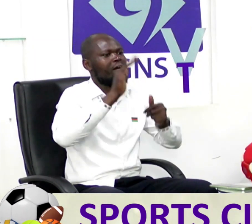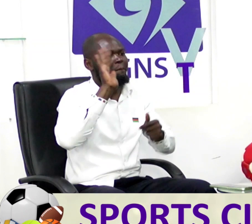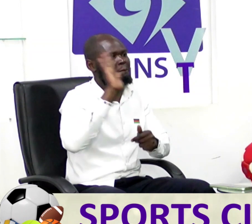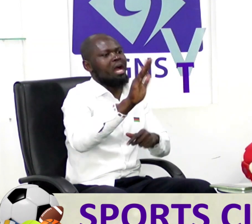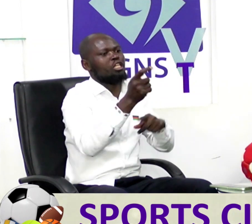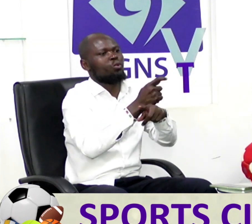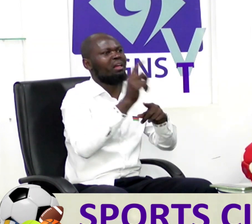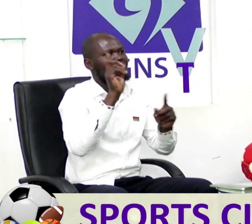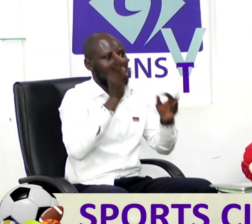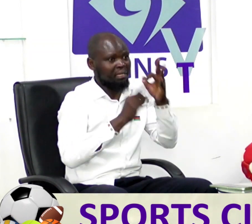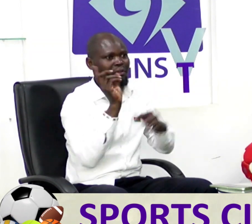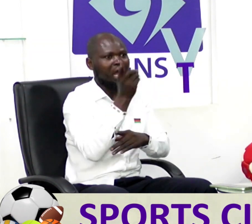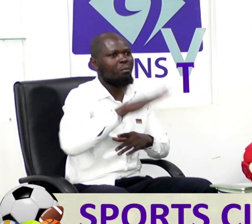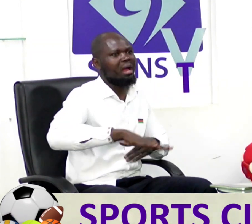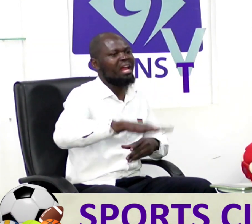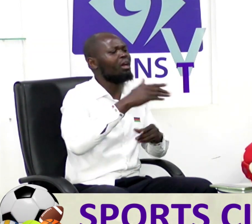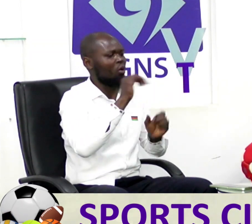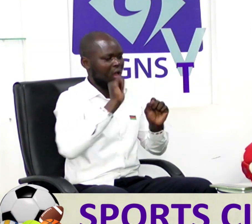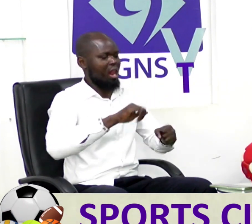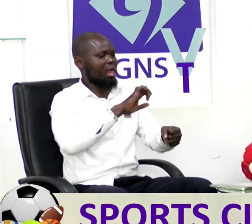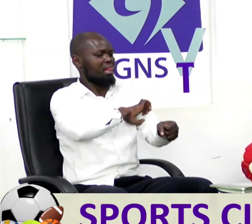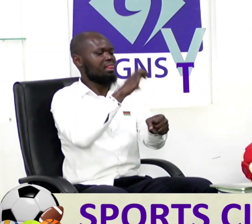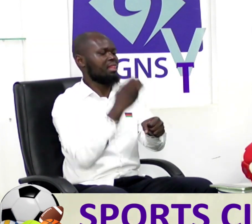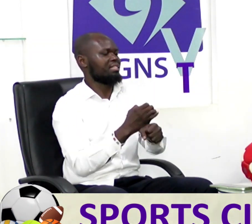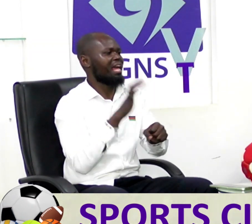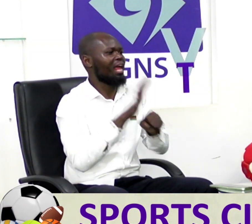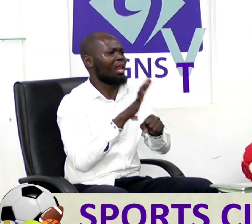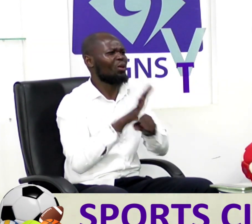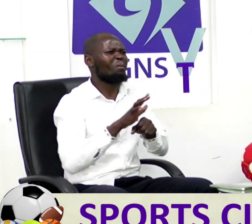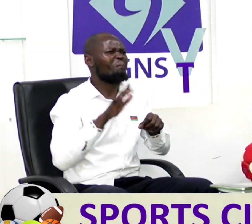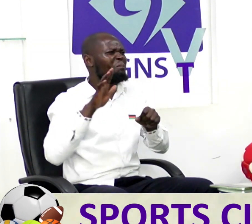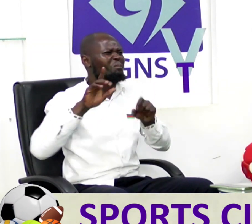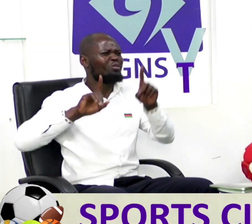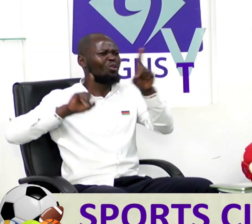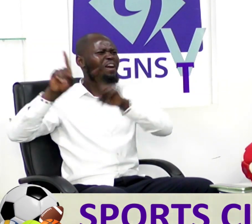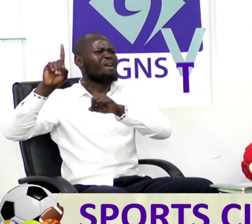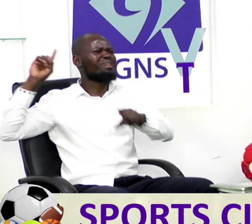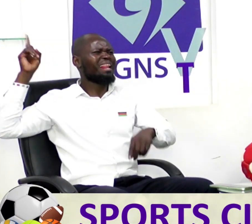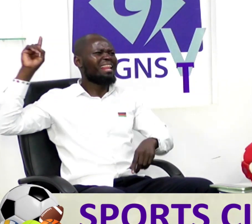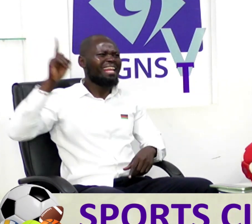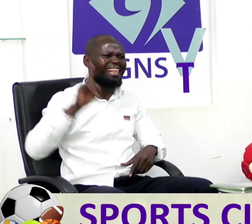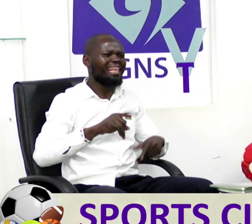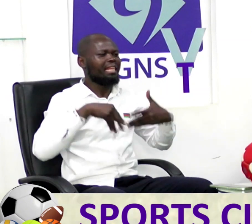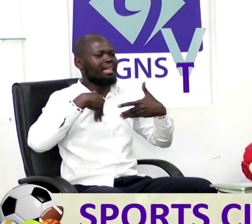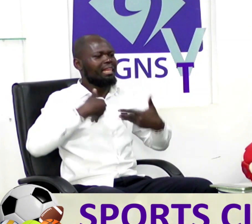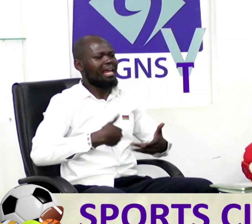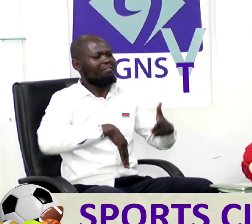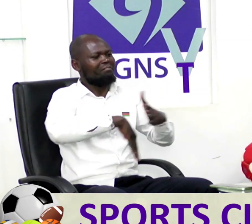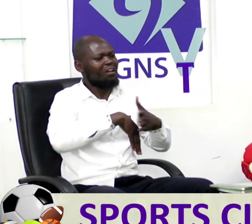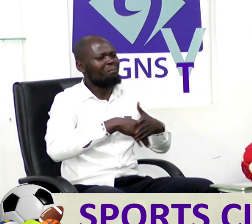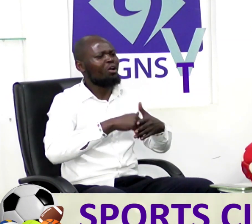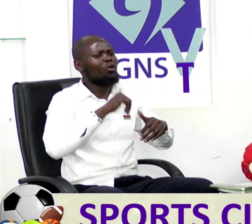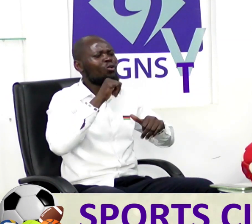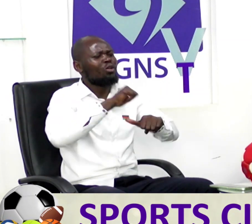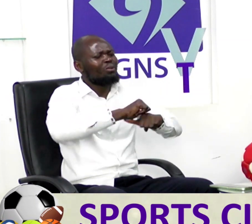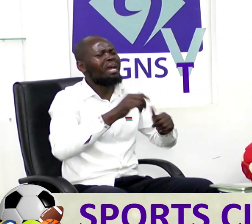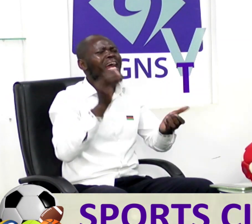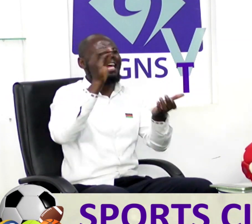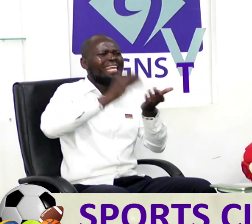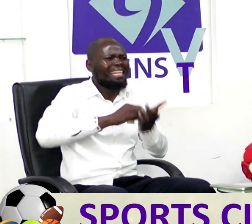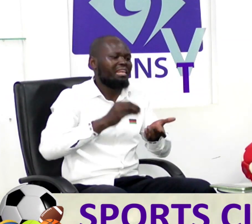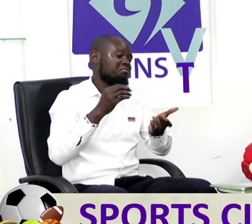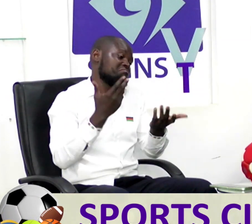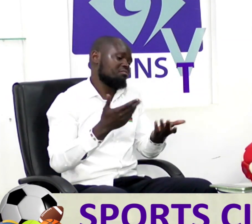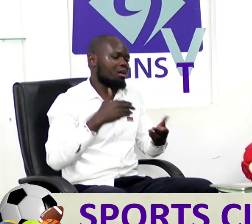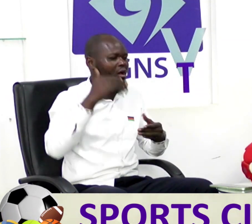all that travel whatever fatigue cost them the game, but the energy for traveling made them